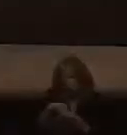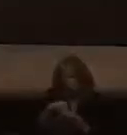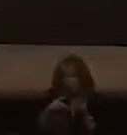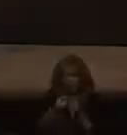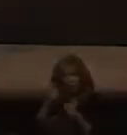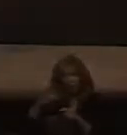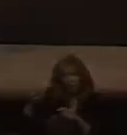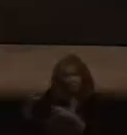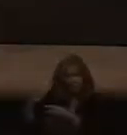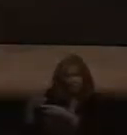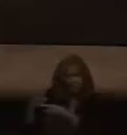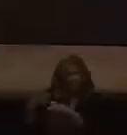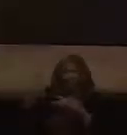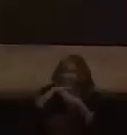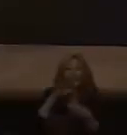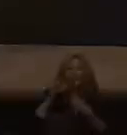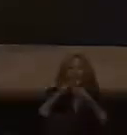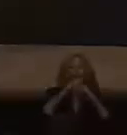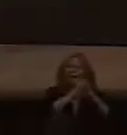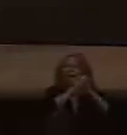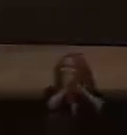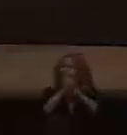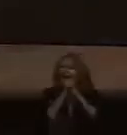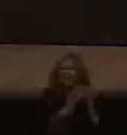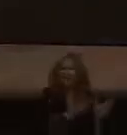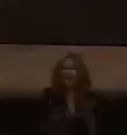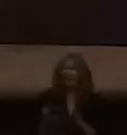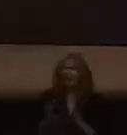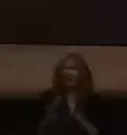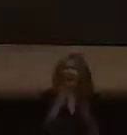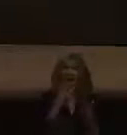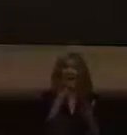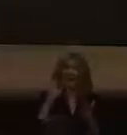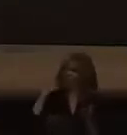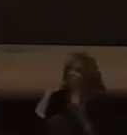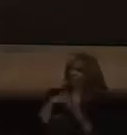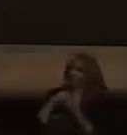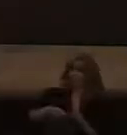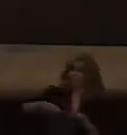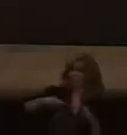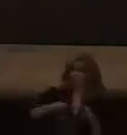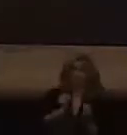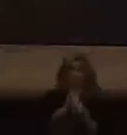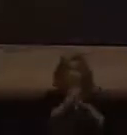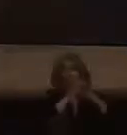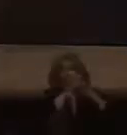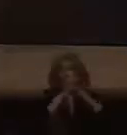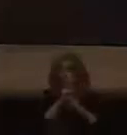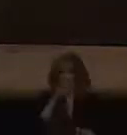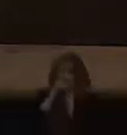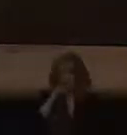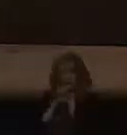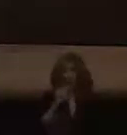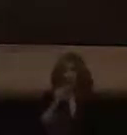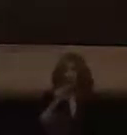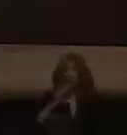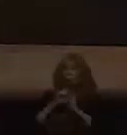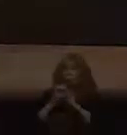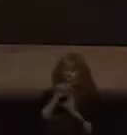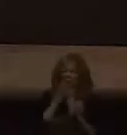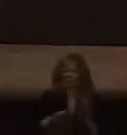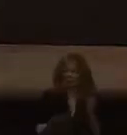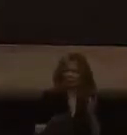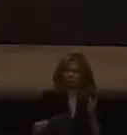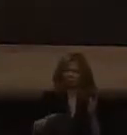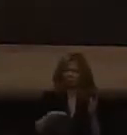in their marketing plan and put substantial resources into exercising that core value. I mean, Super Bowl ads are not cheap, and I